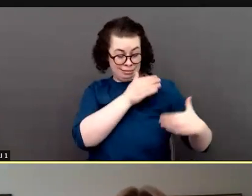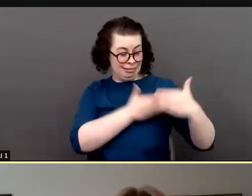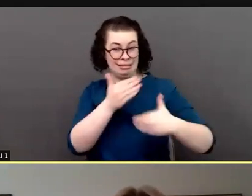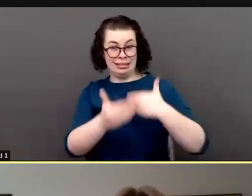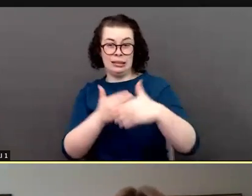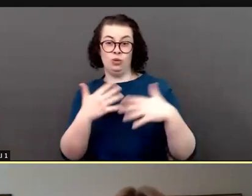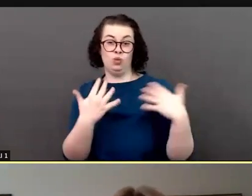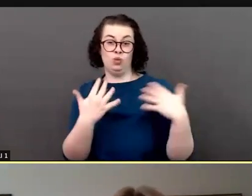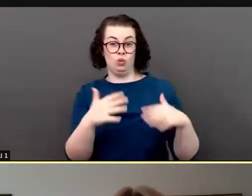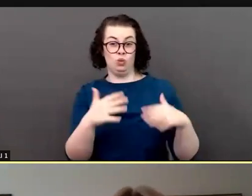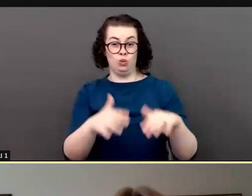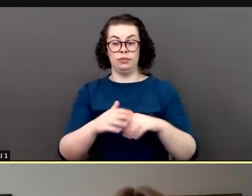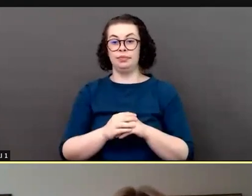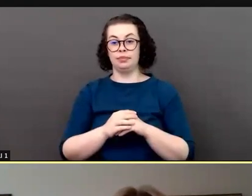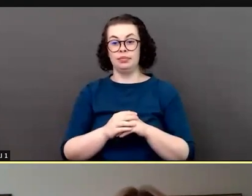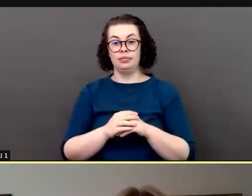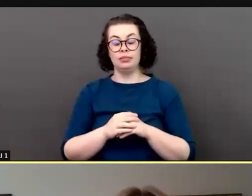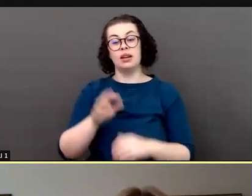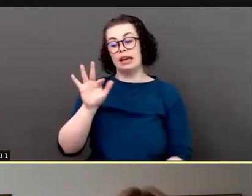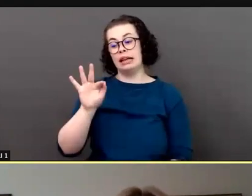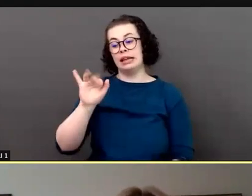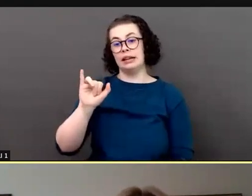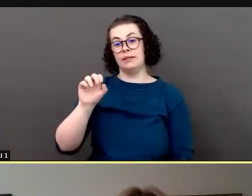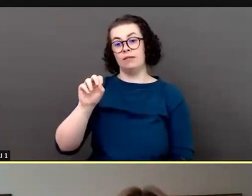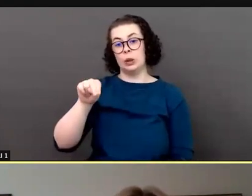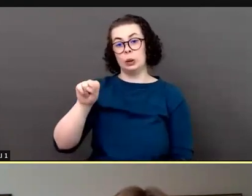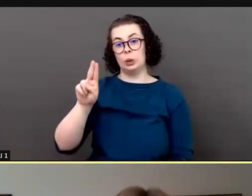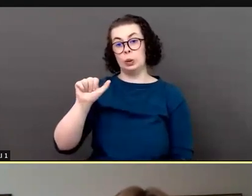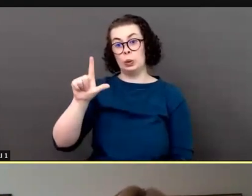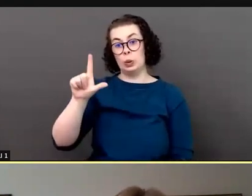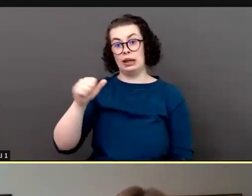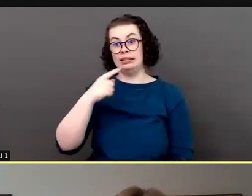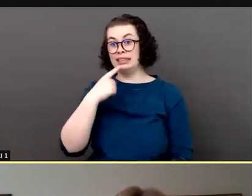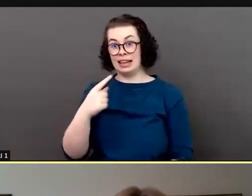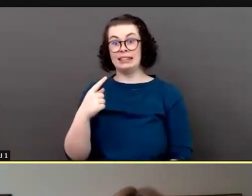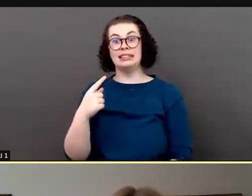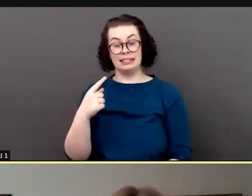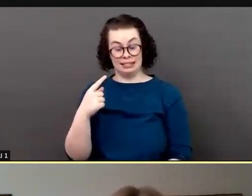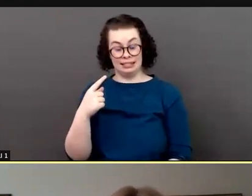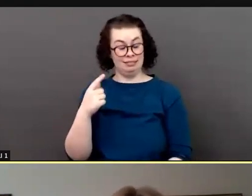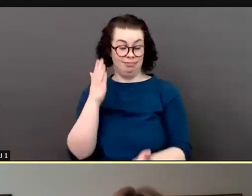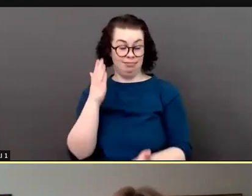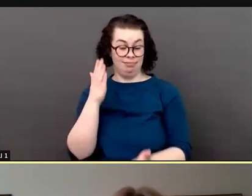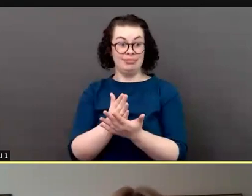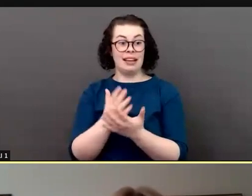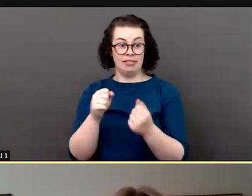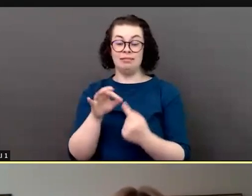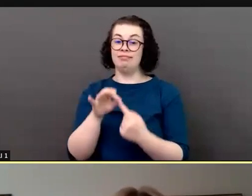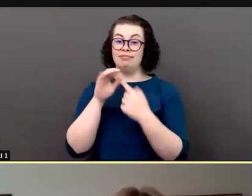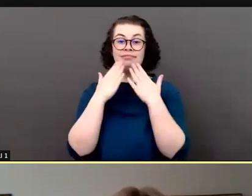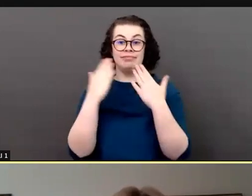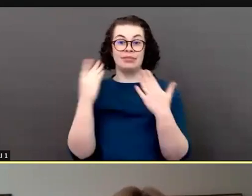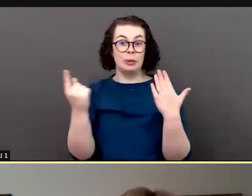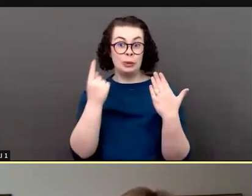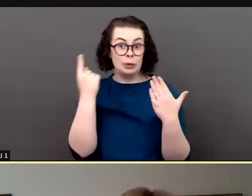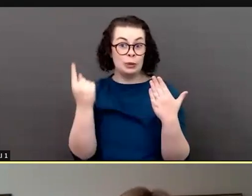speaker pointed, also special thanks, if I may put it that way, goes to indeed our